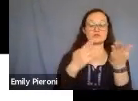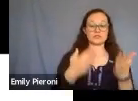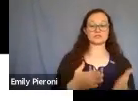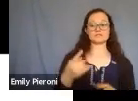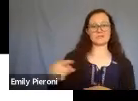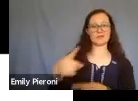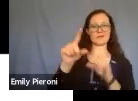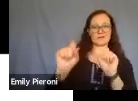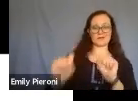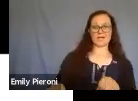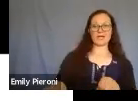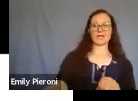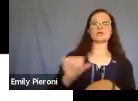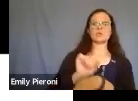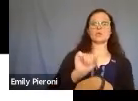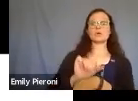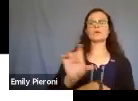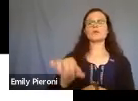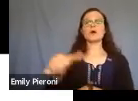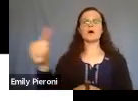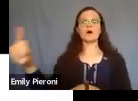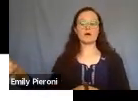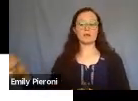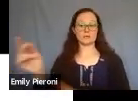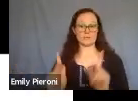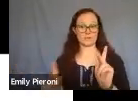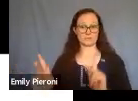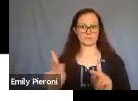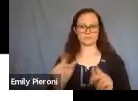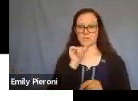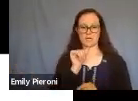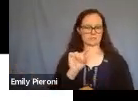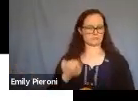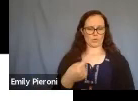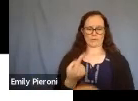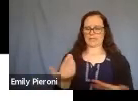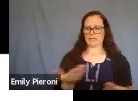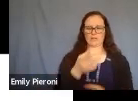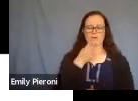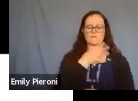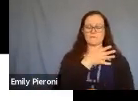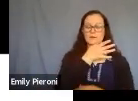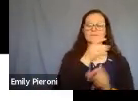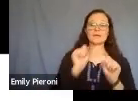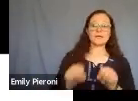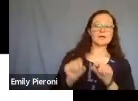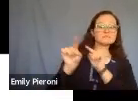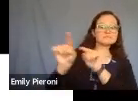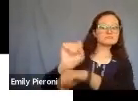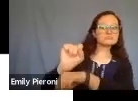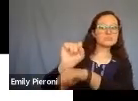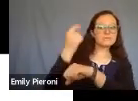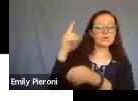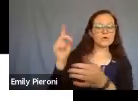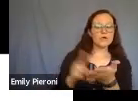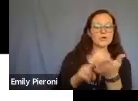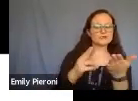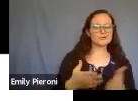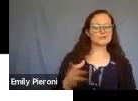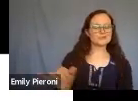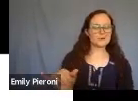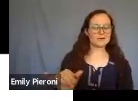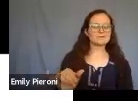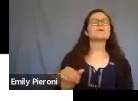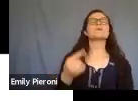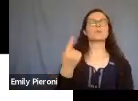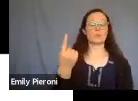with other industries within ag, just to kind of develop their training for that. So that's one program that